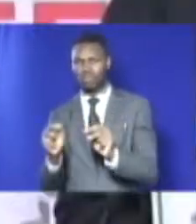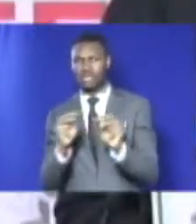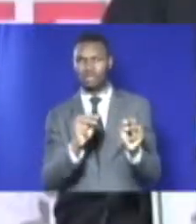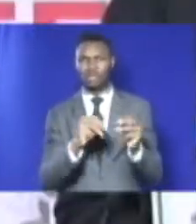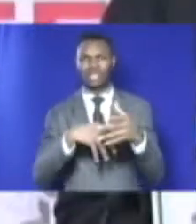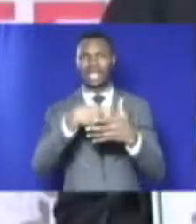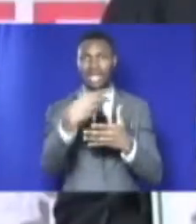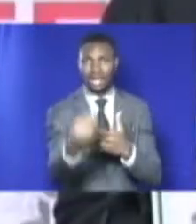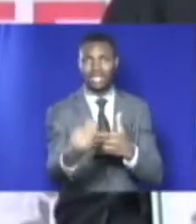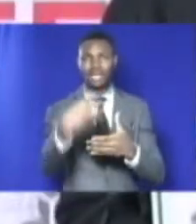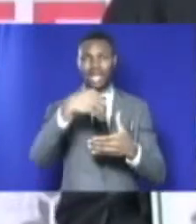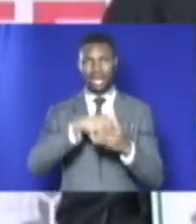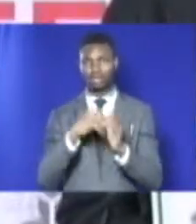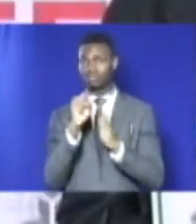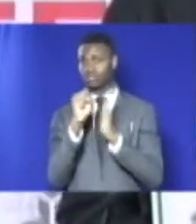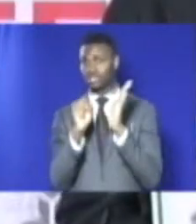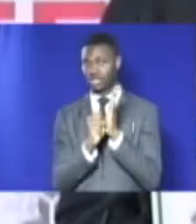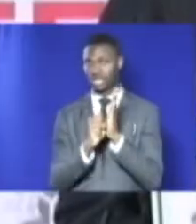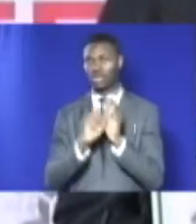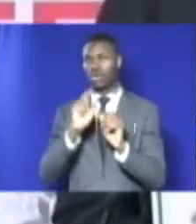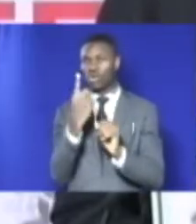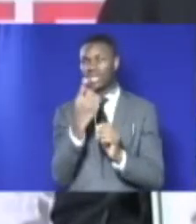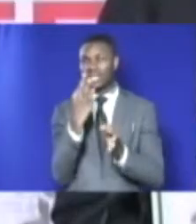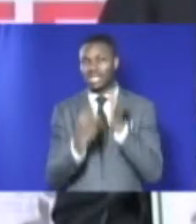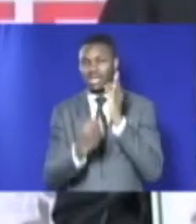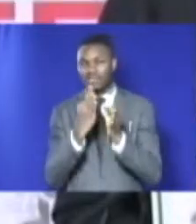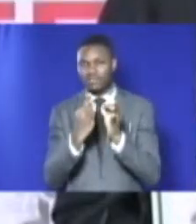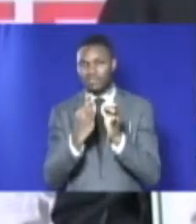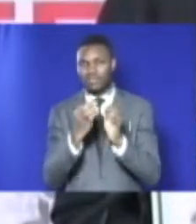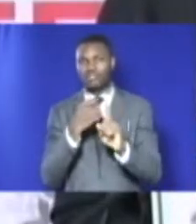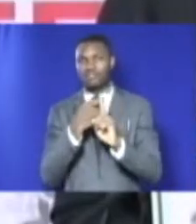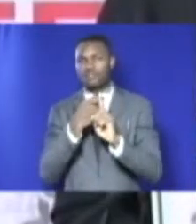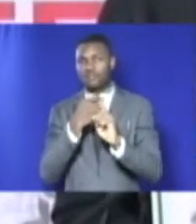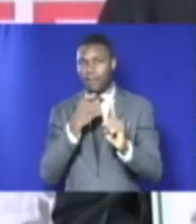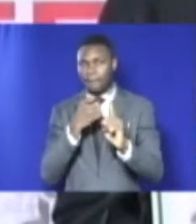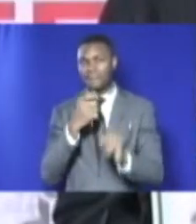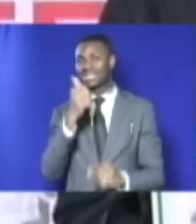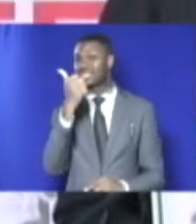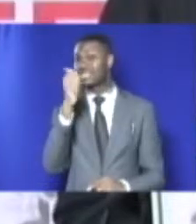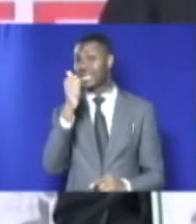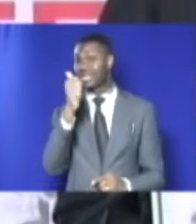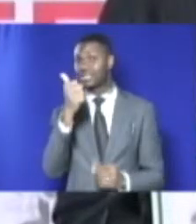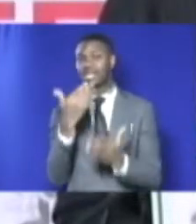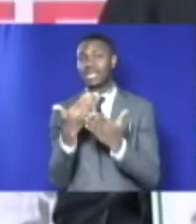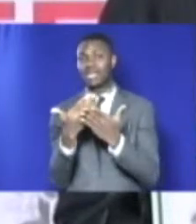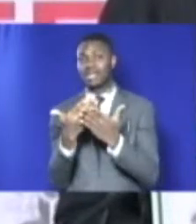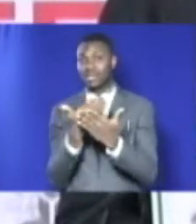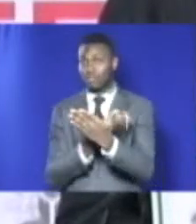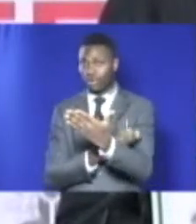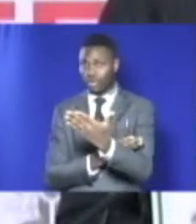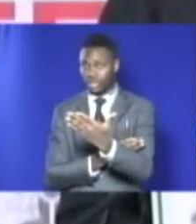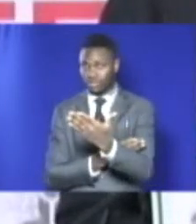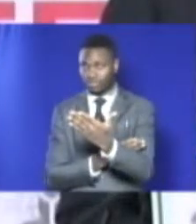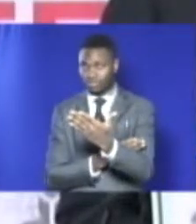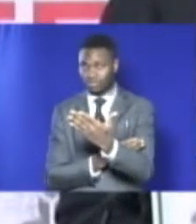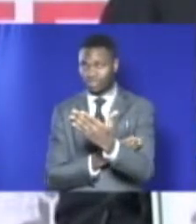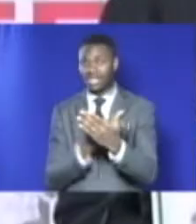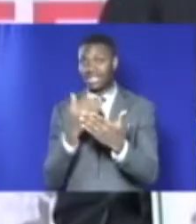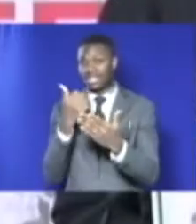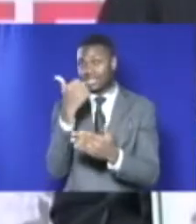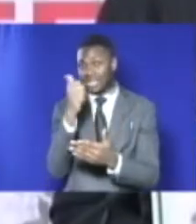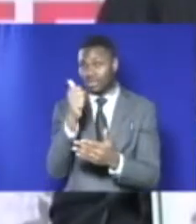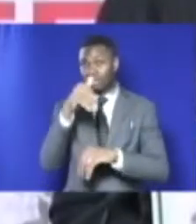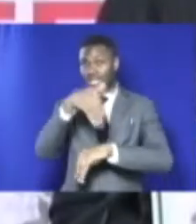is permitted only outside curfew hours with effect from 1st July 2020, and interstate transport services will